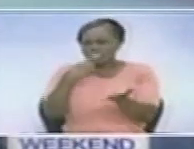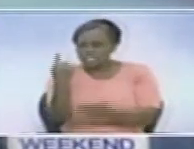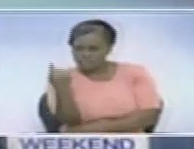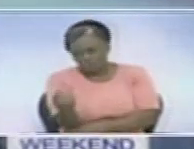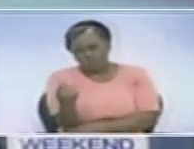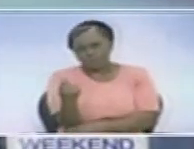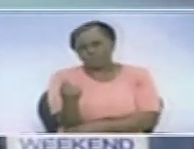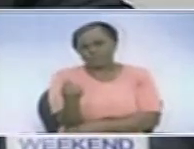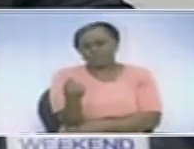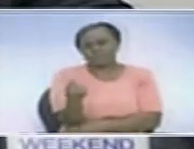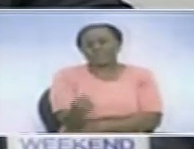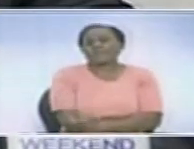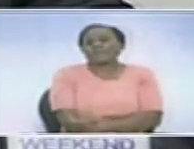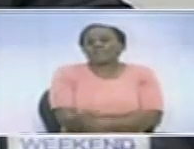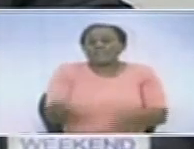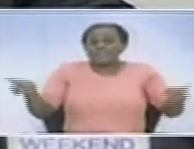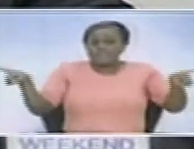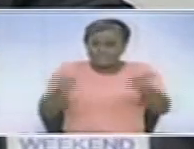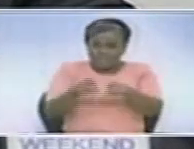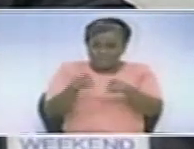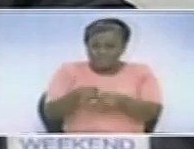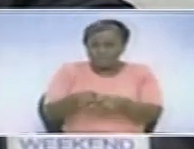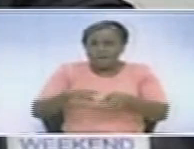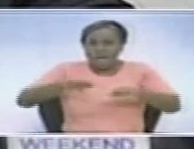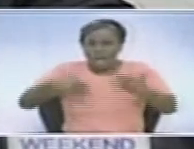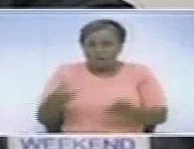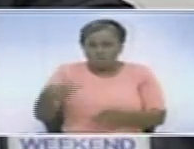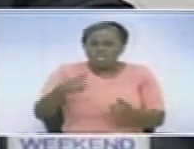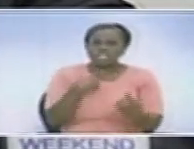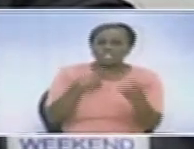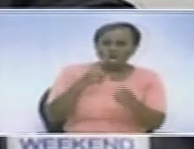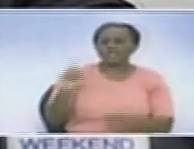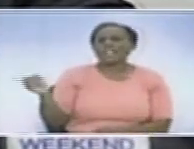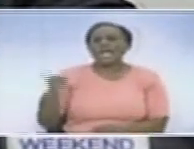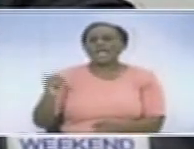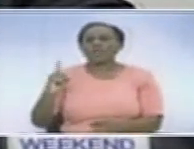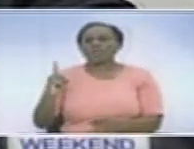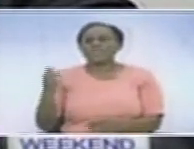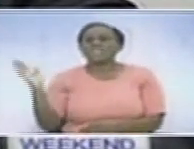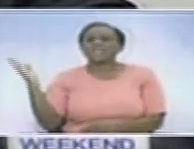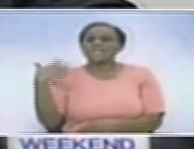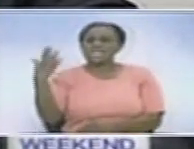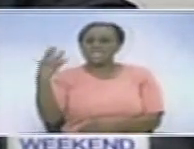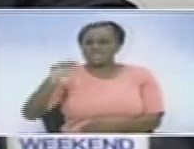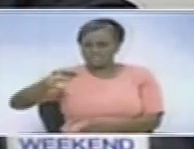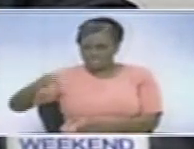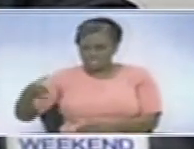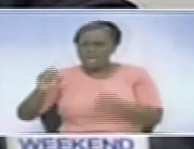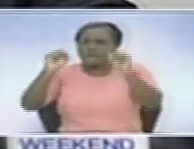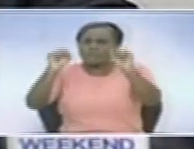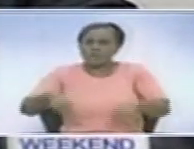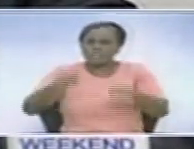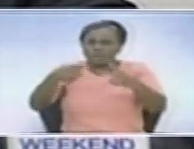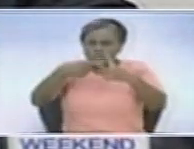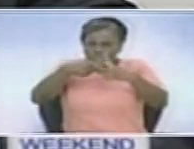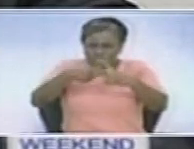Well, on top of how we always we talk about Nairobi as the green city in the sun, we can now begin to talk